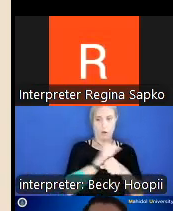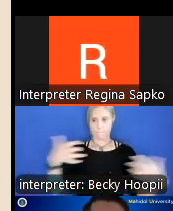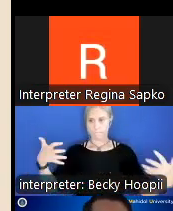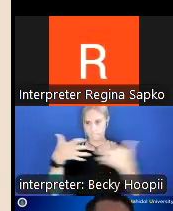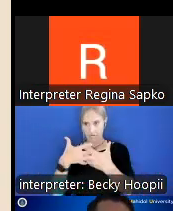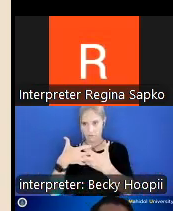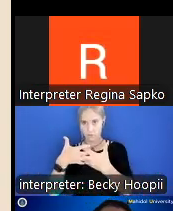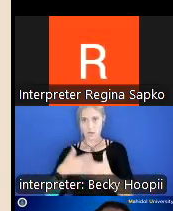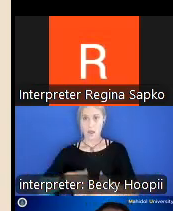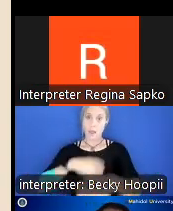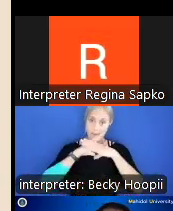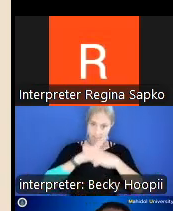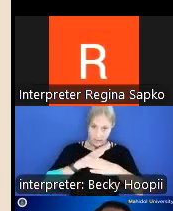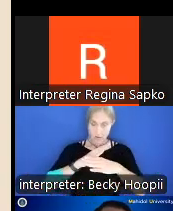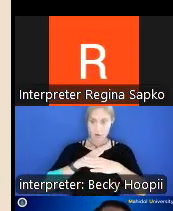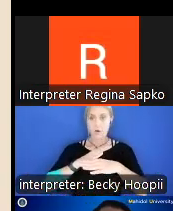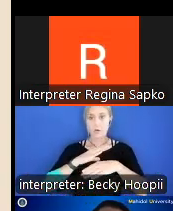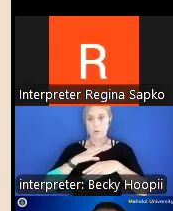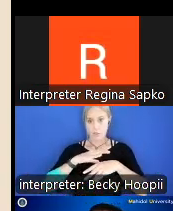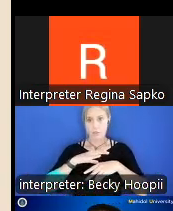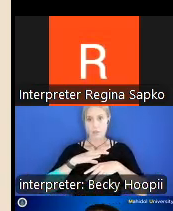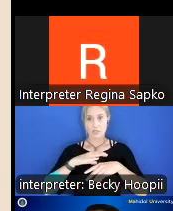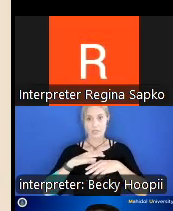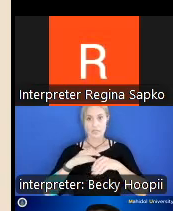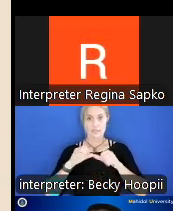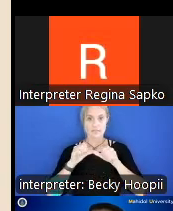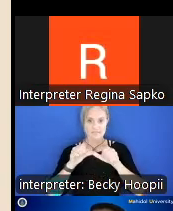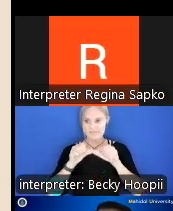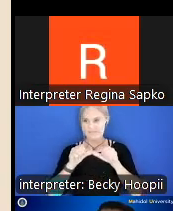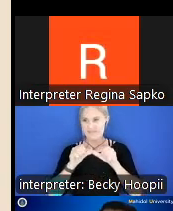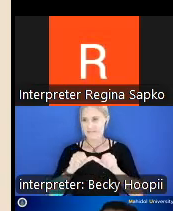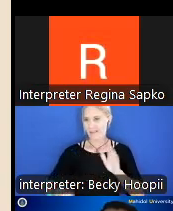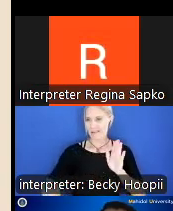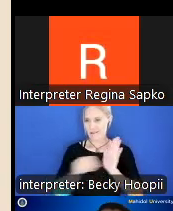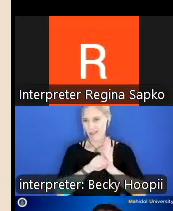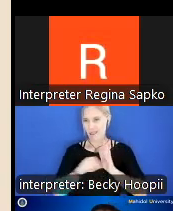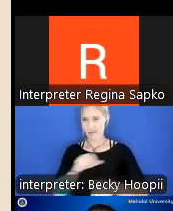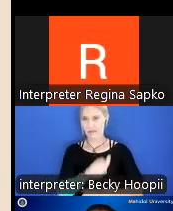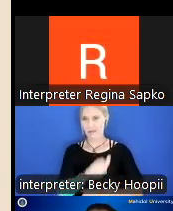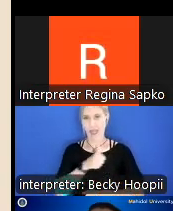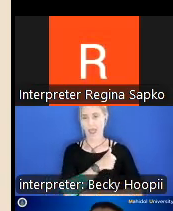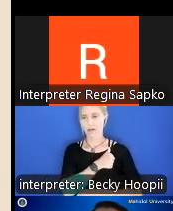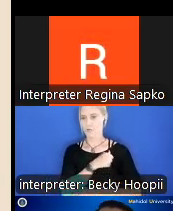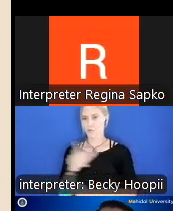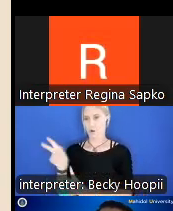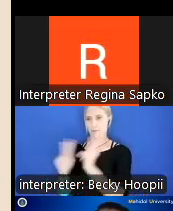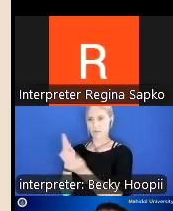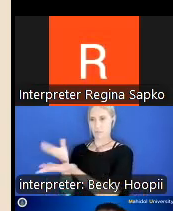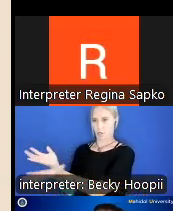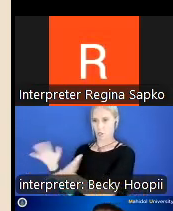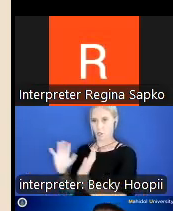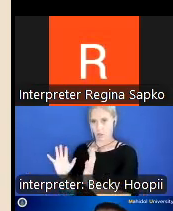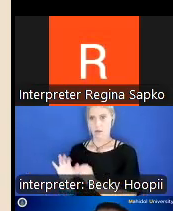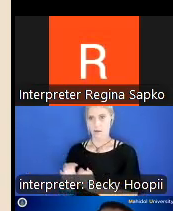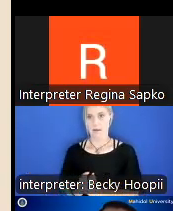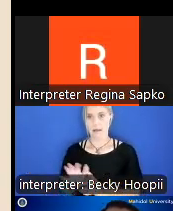also occurring persistent negative attitude of society, especially employer,